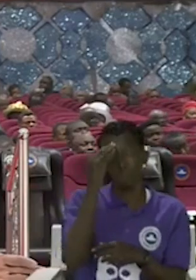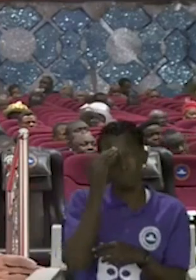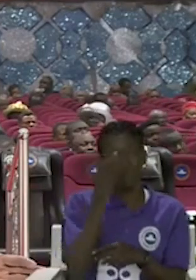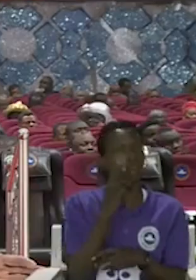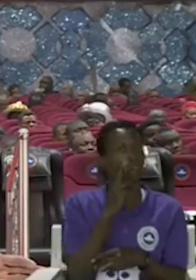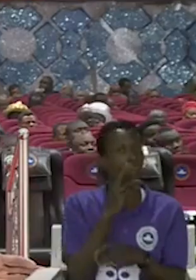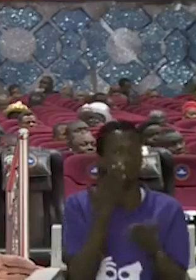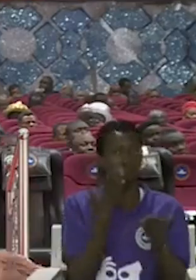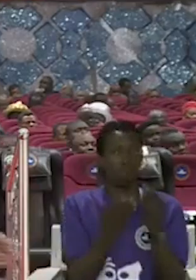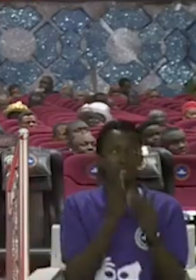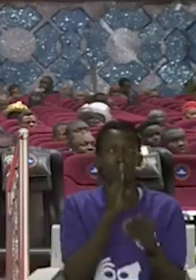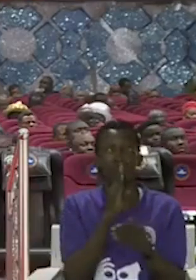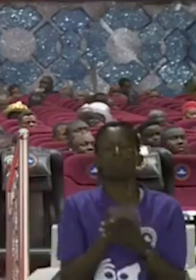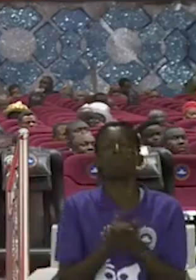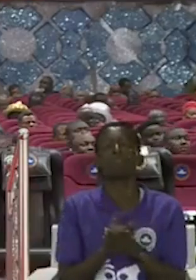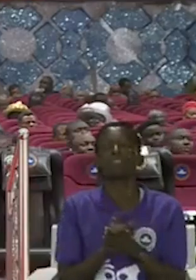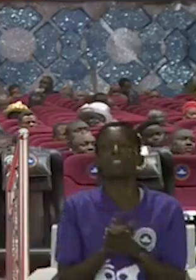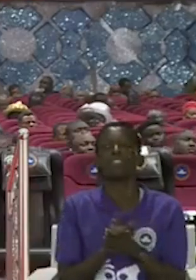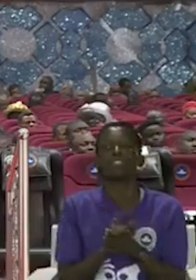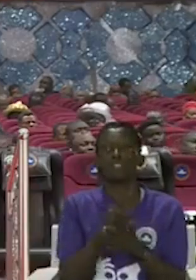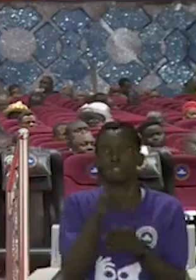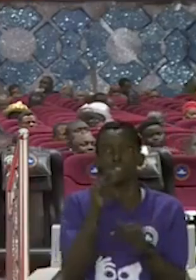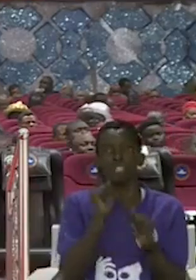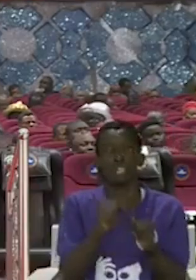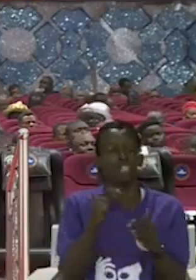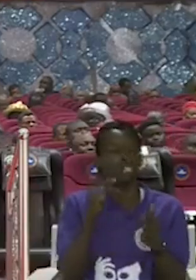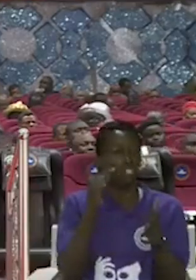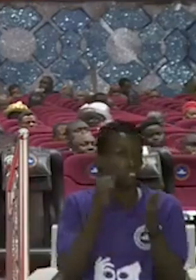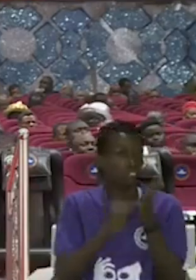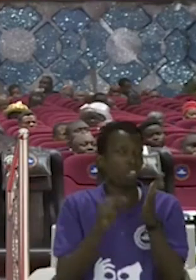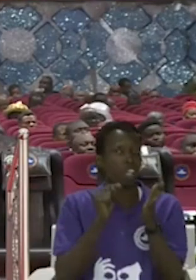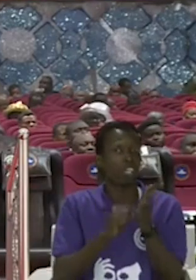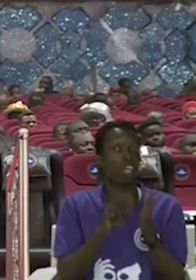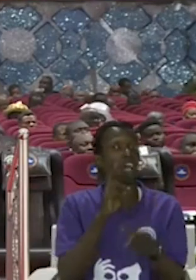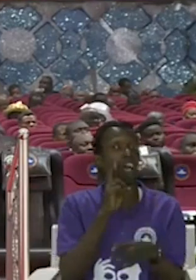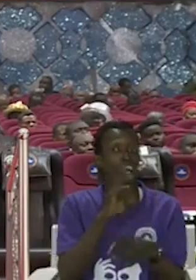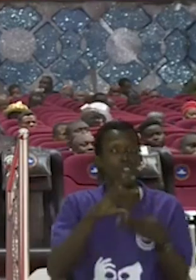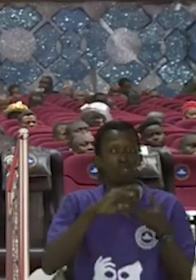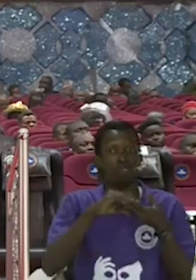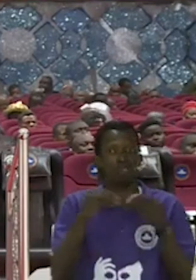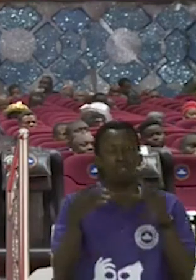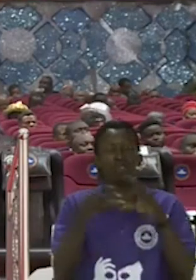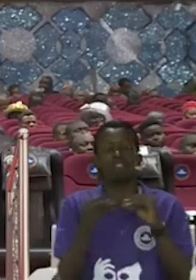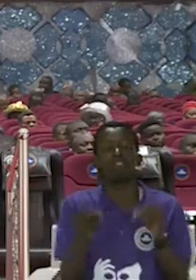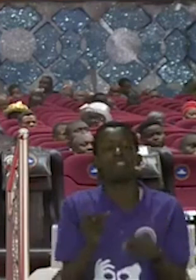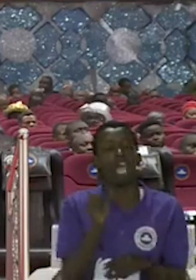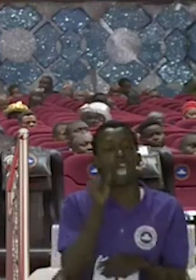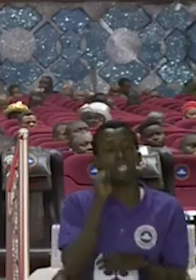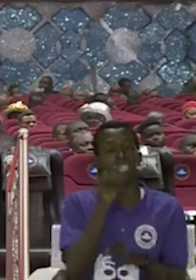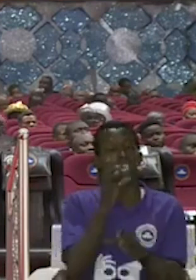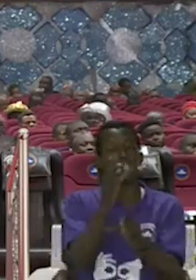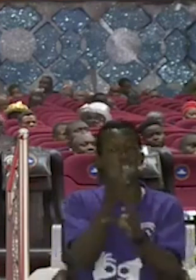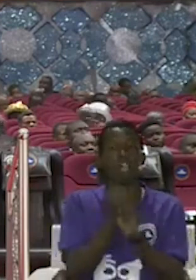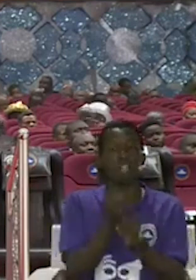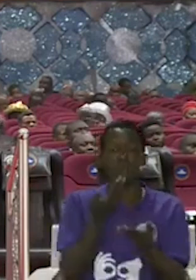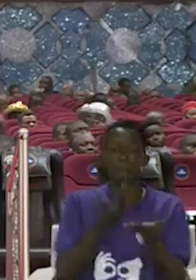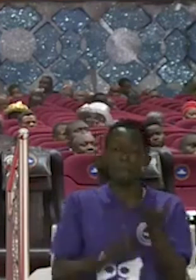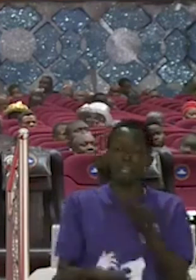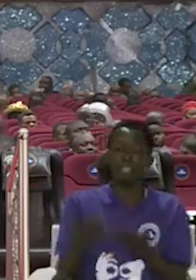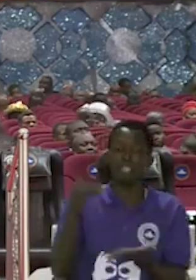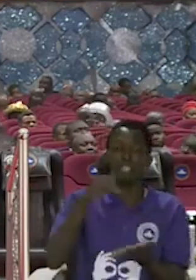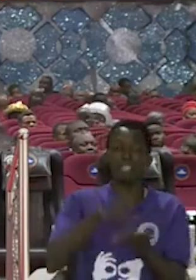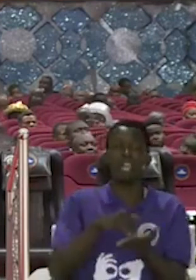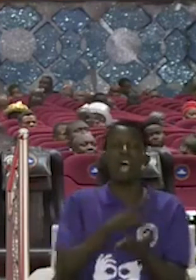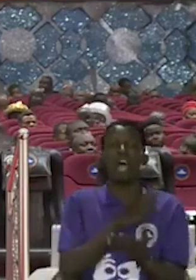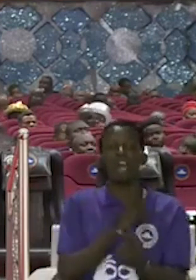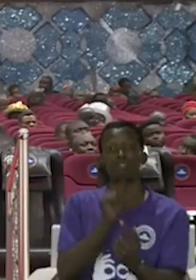gone to be with the Lord now. You can check my story. She got born again and came to me and